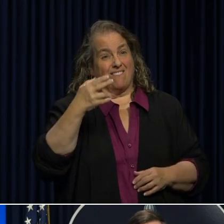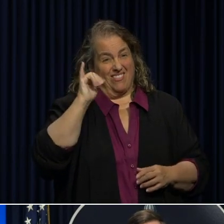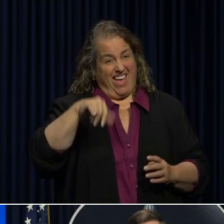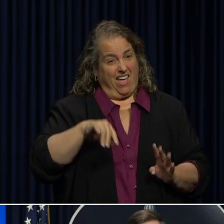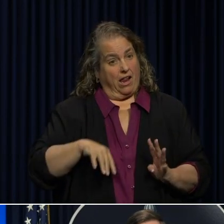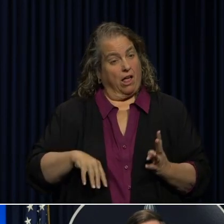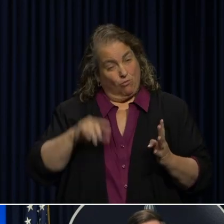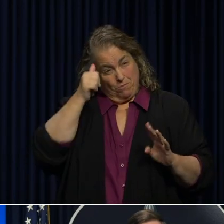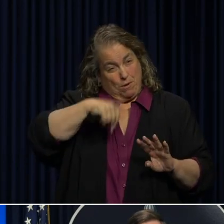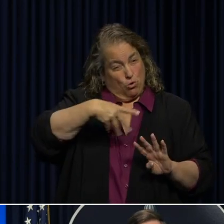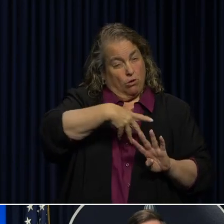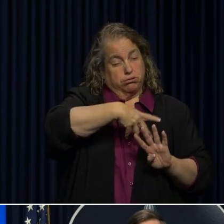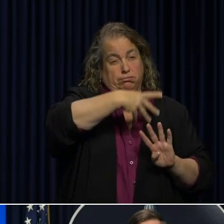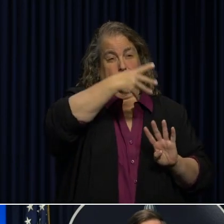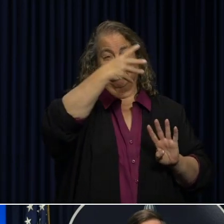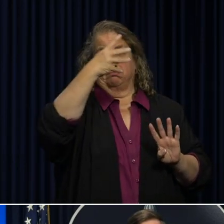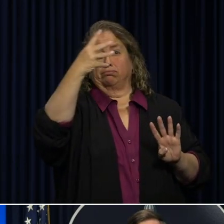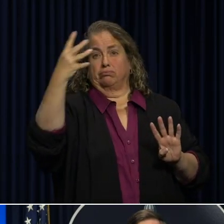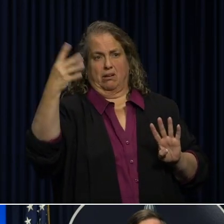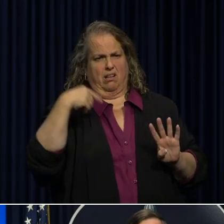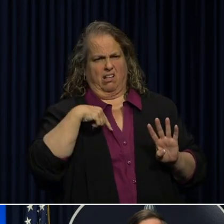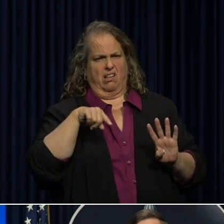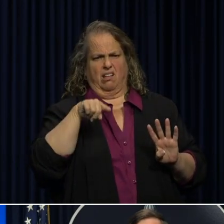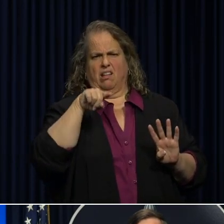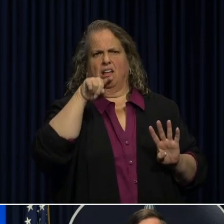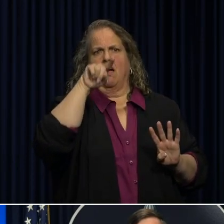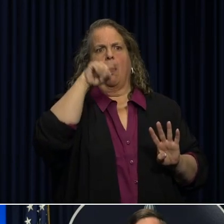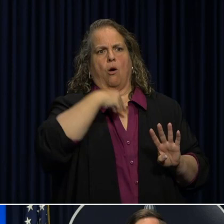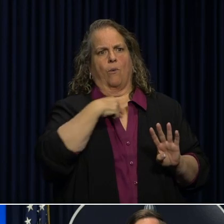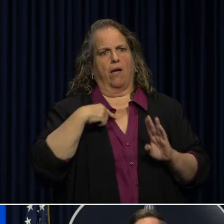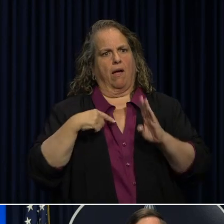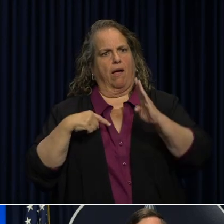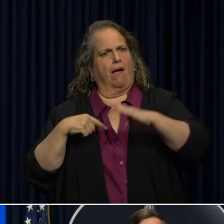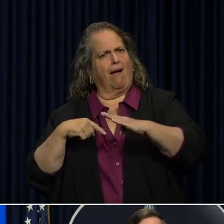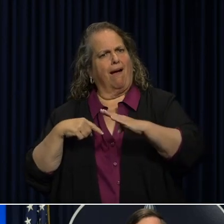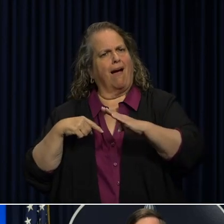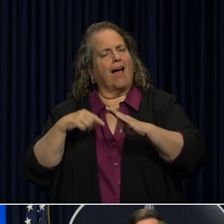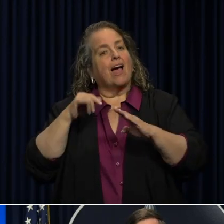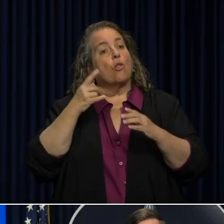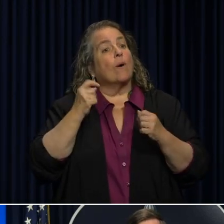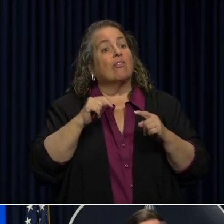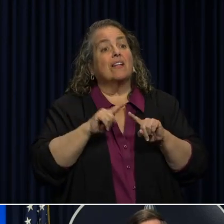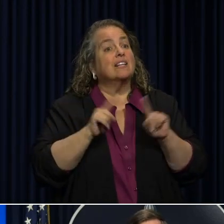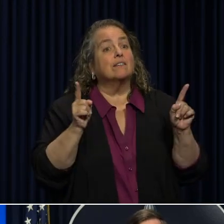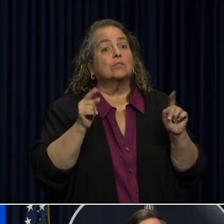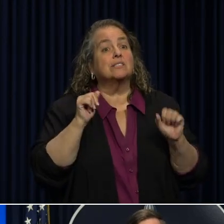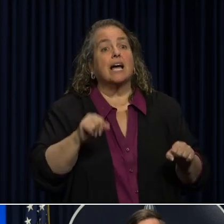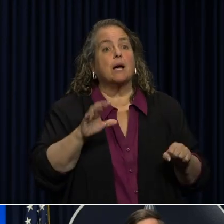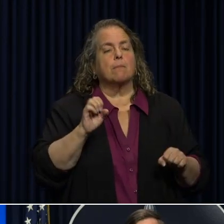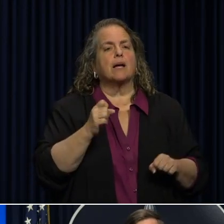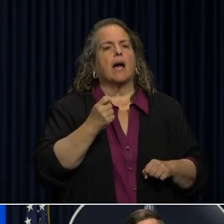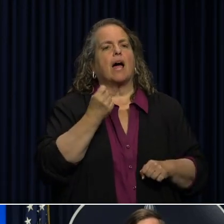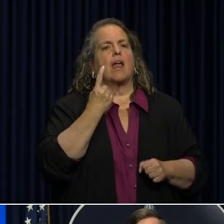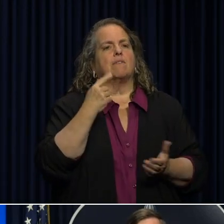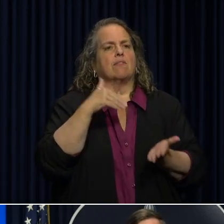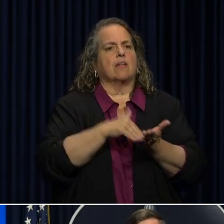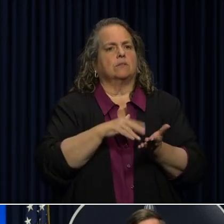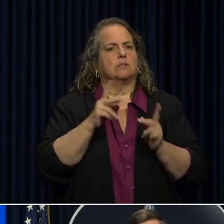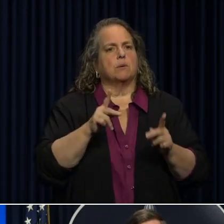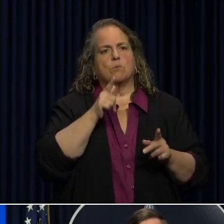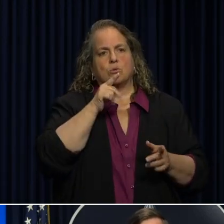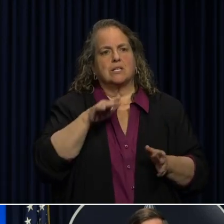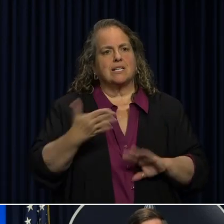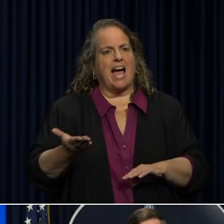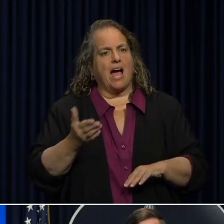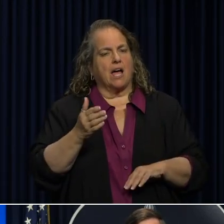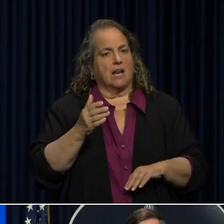believe, significantly, was saying that there could be the difference between 11,000 people that we would lose if we are